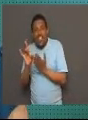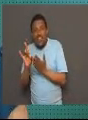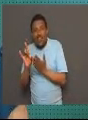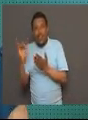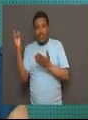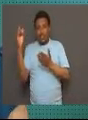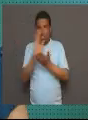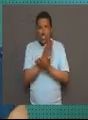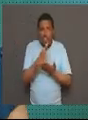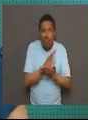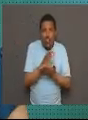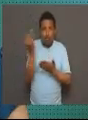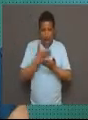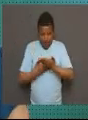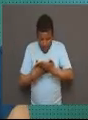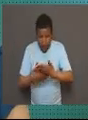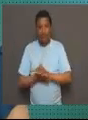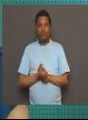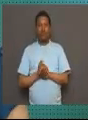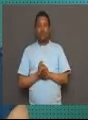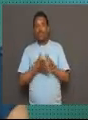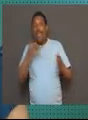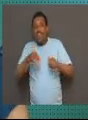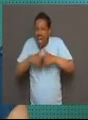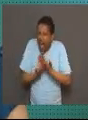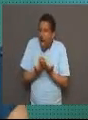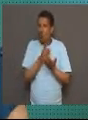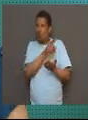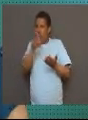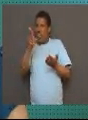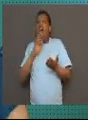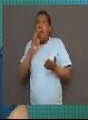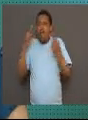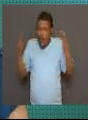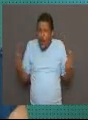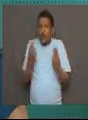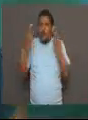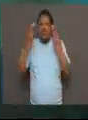quantitative distribution maps and how they are used.